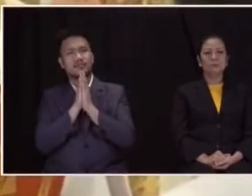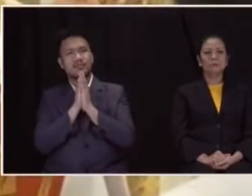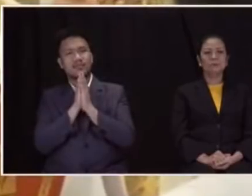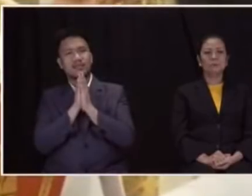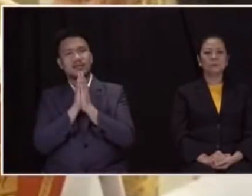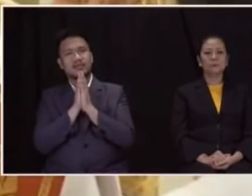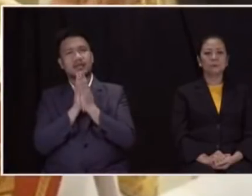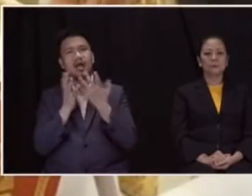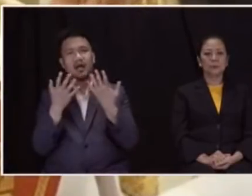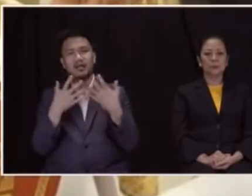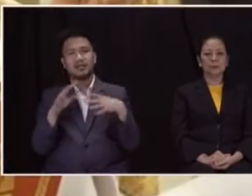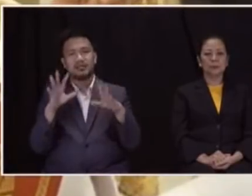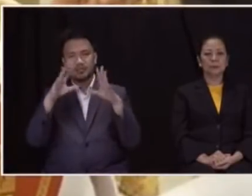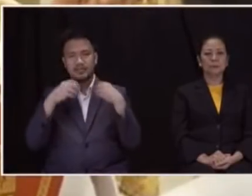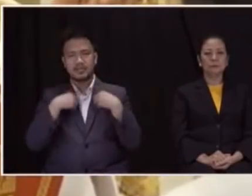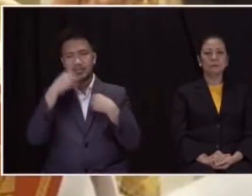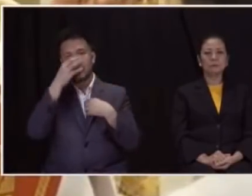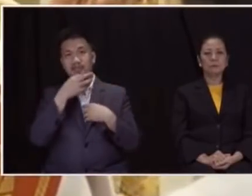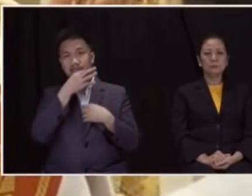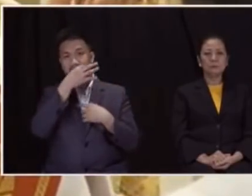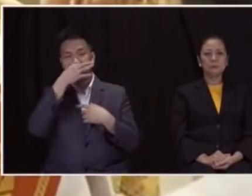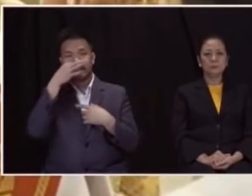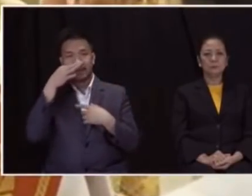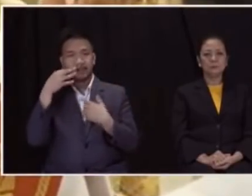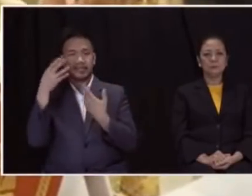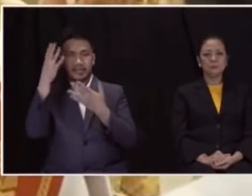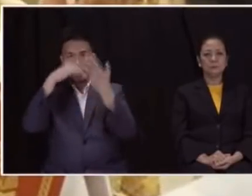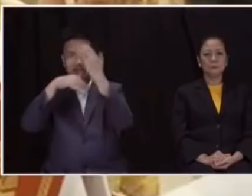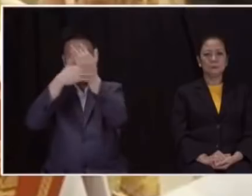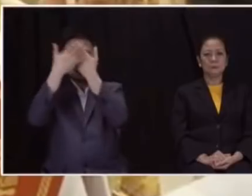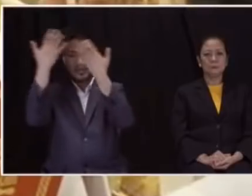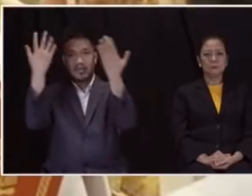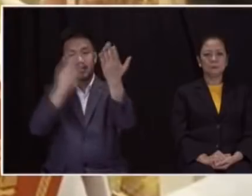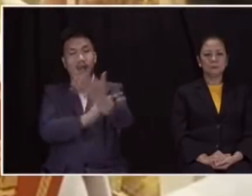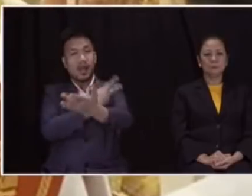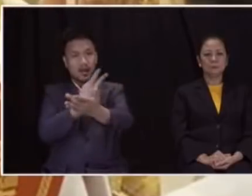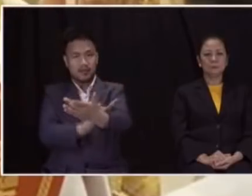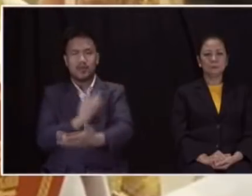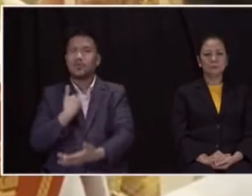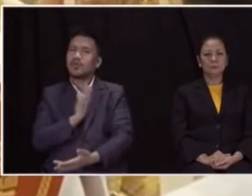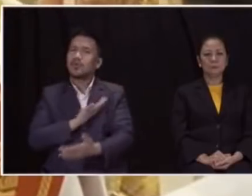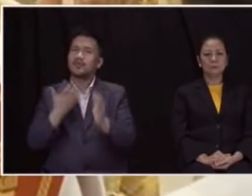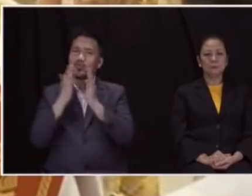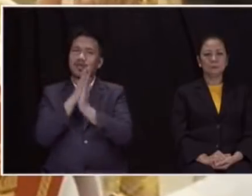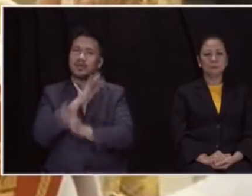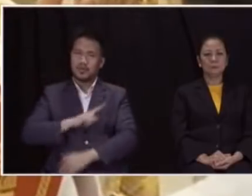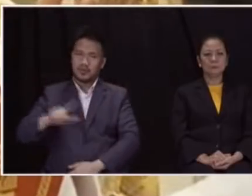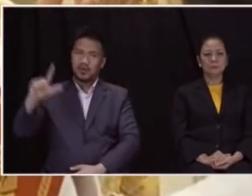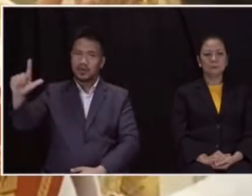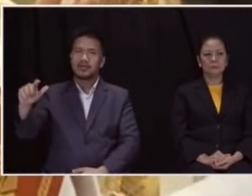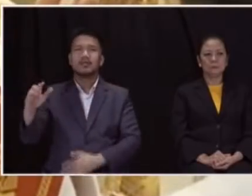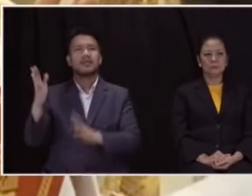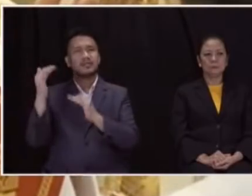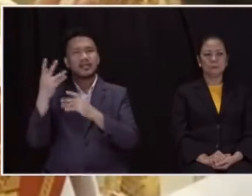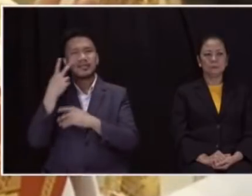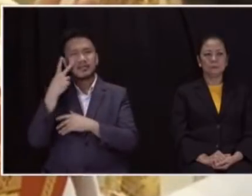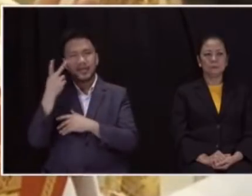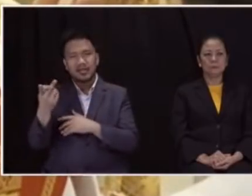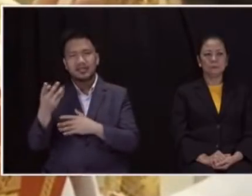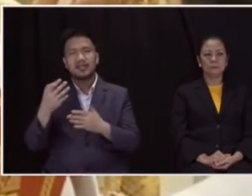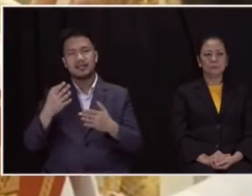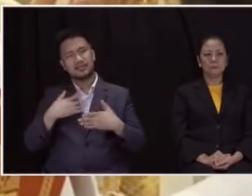Having feasted at the banquet of the heavenly Lamb, we pray, O Lord, that finding joy in the Nativity of Saint